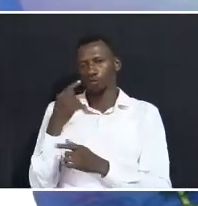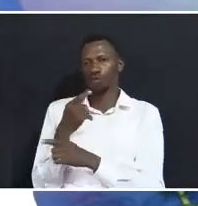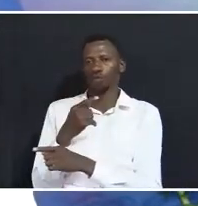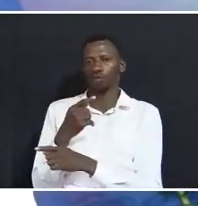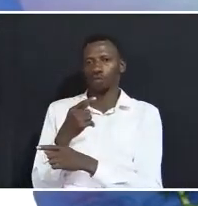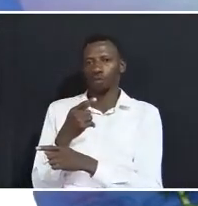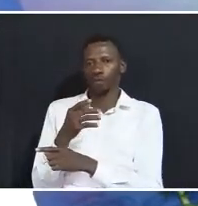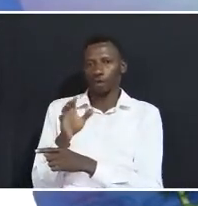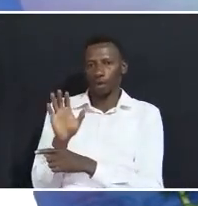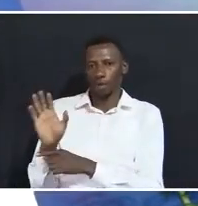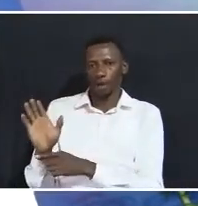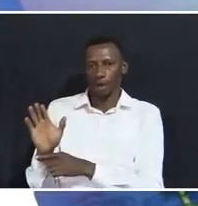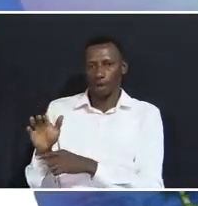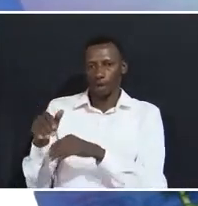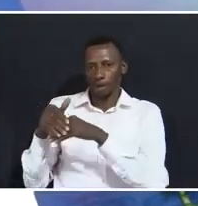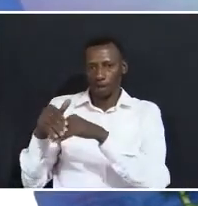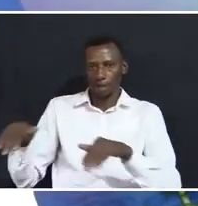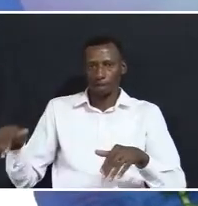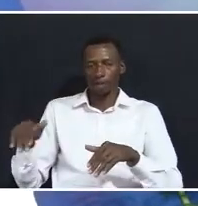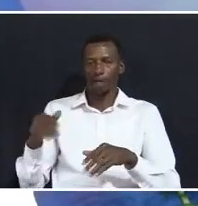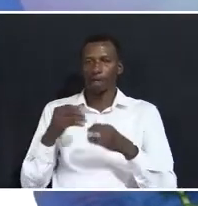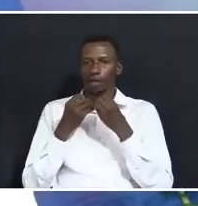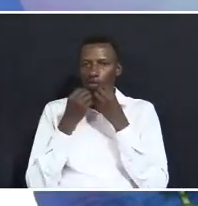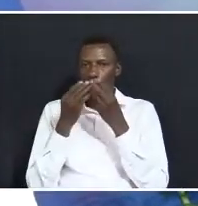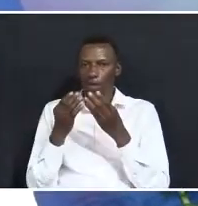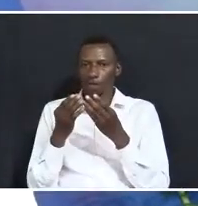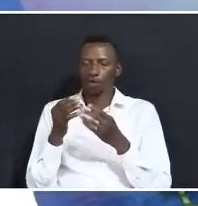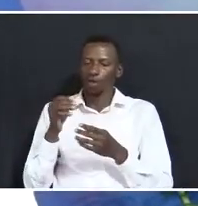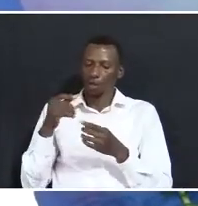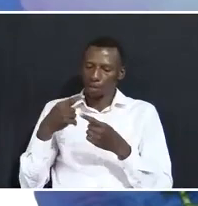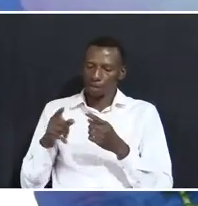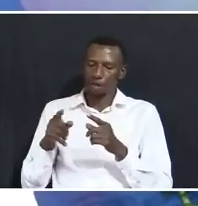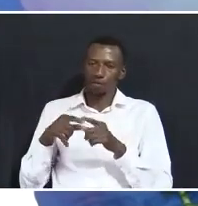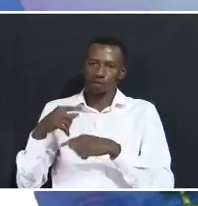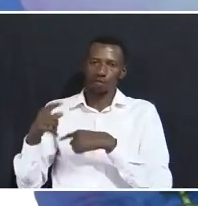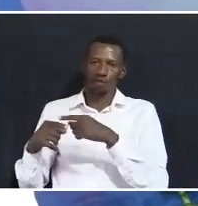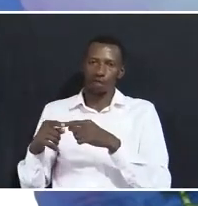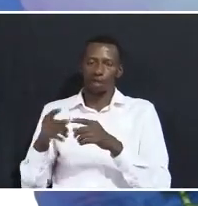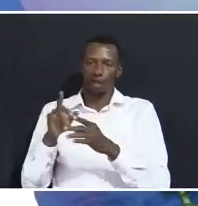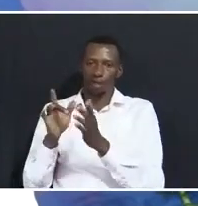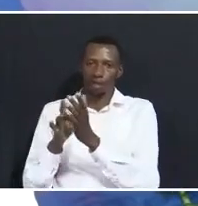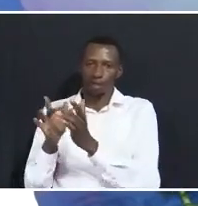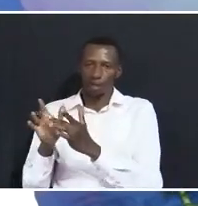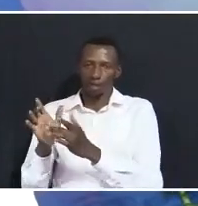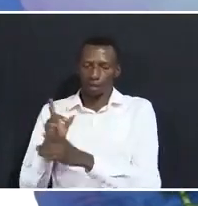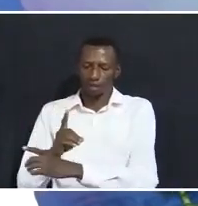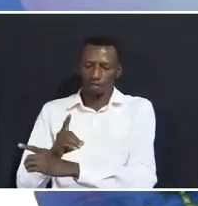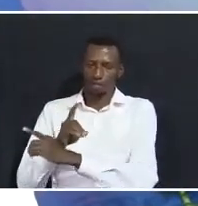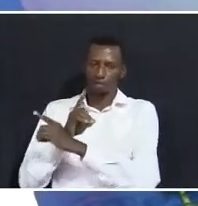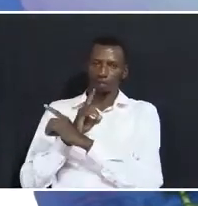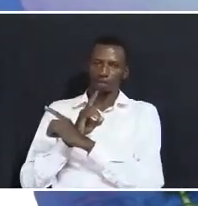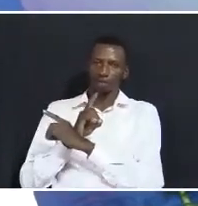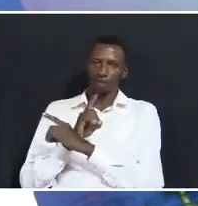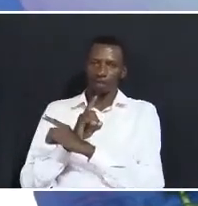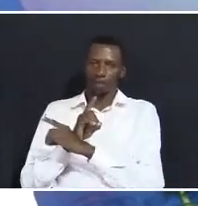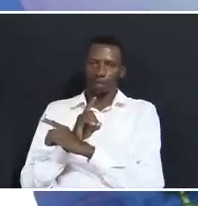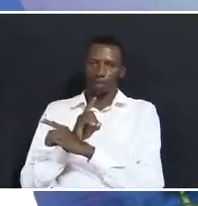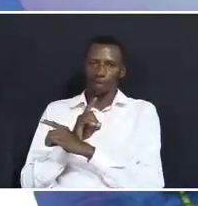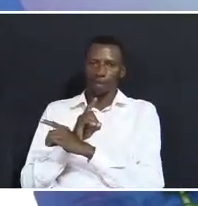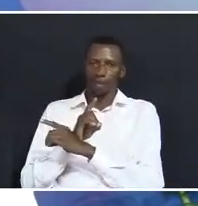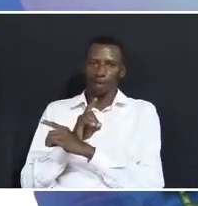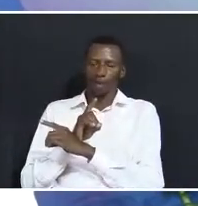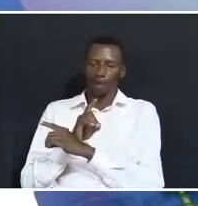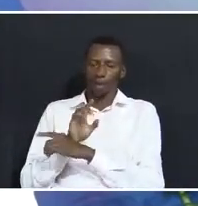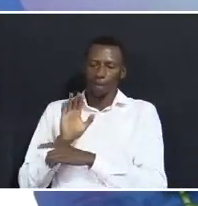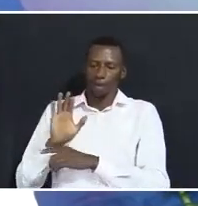despite their limited information. And Jesus would defend the action and say, if they kept quiet, God will find